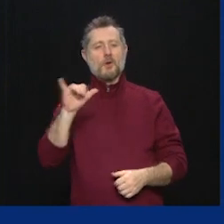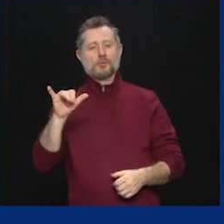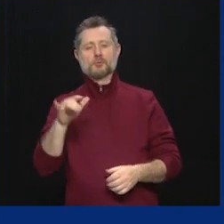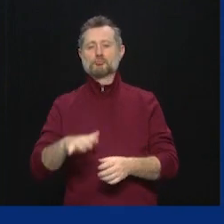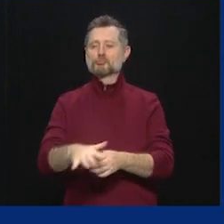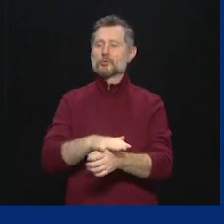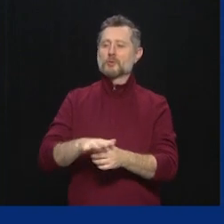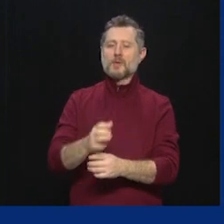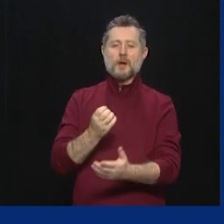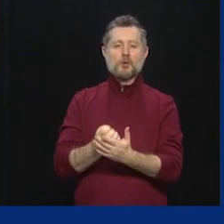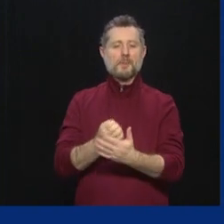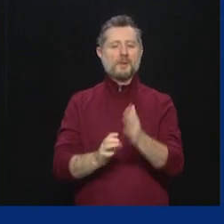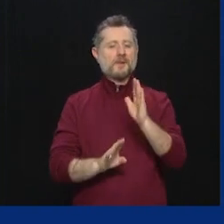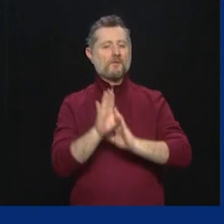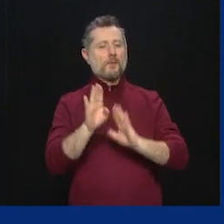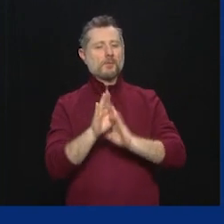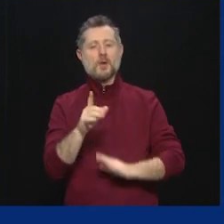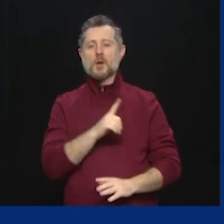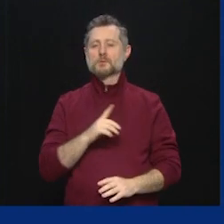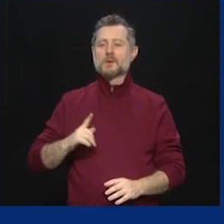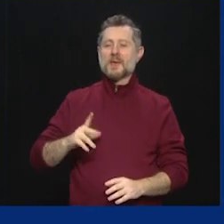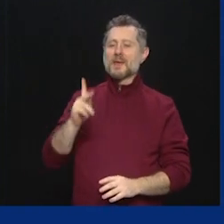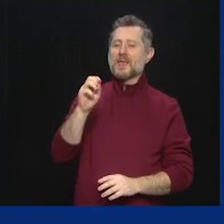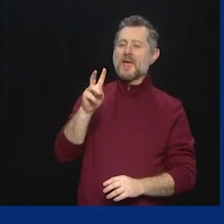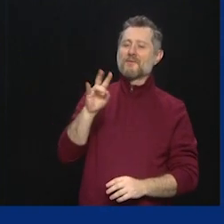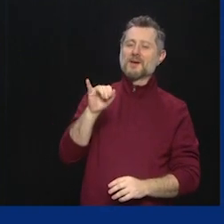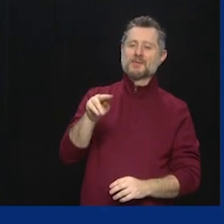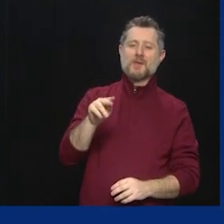Council, Kevin Law.